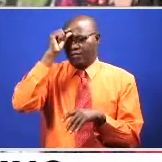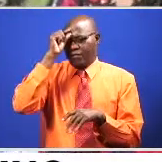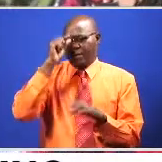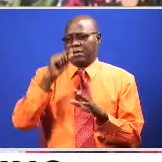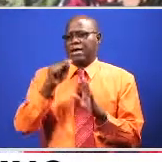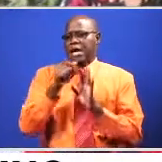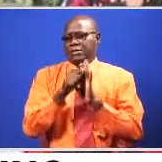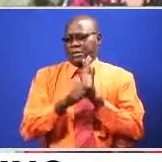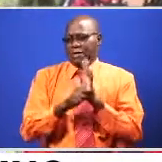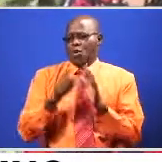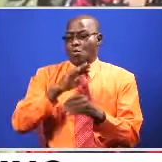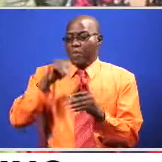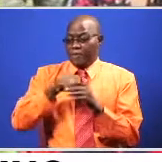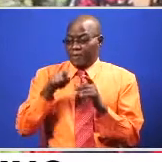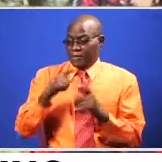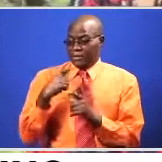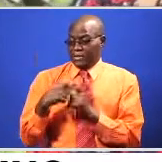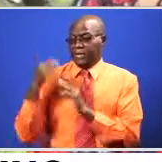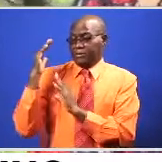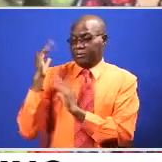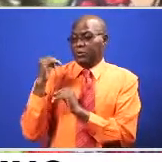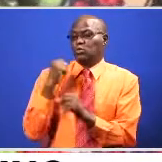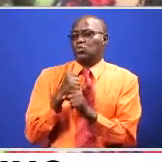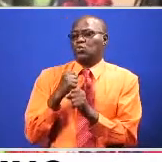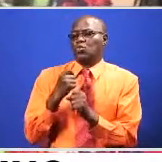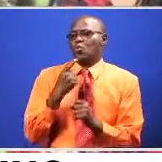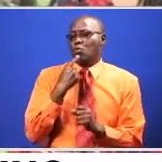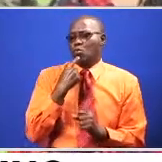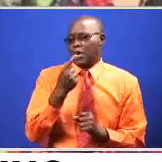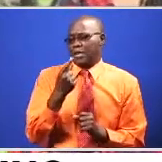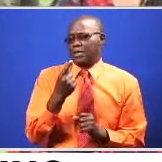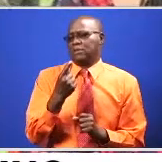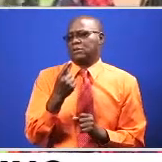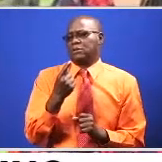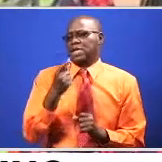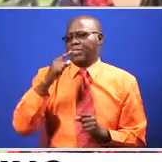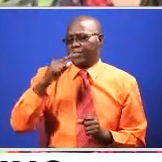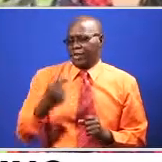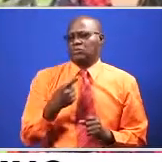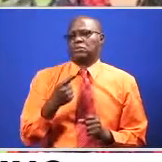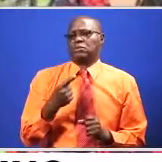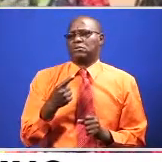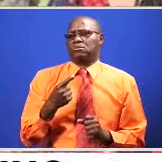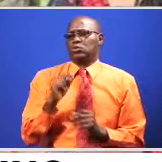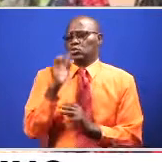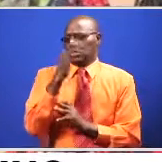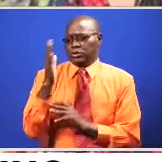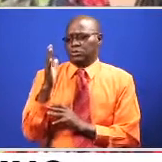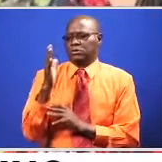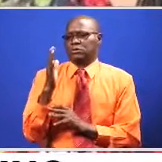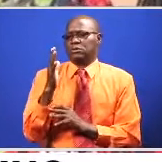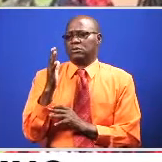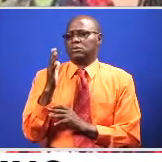Within this year, we expect to do almost 100,000 tree planting within the catchment